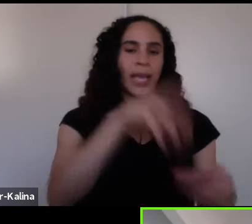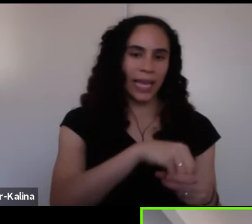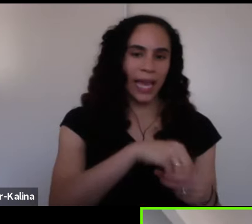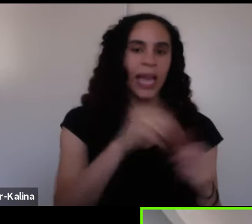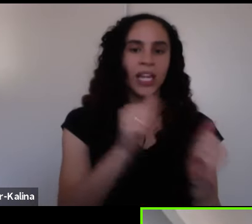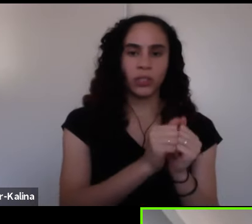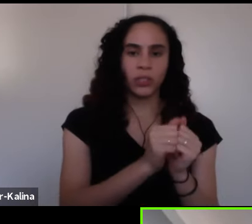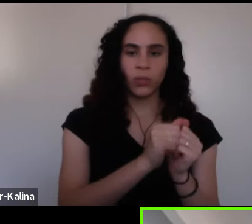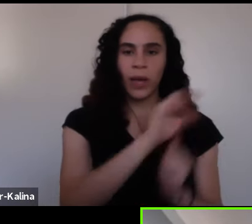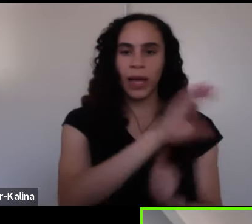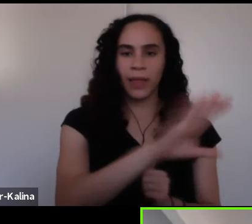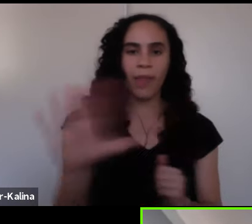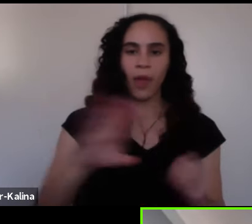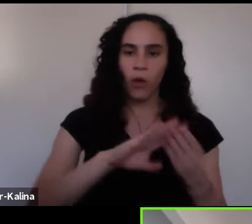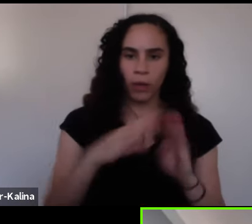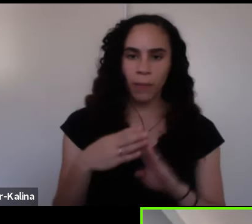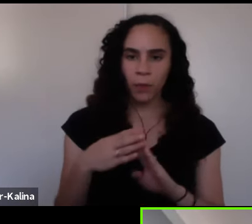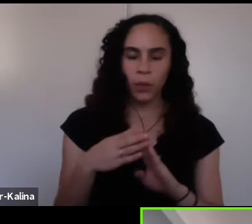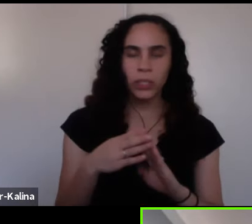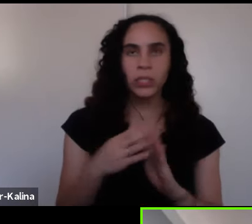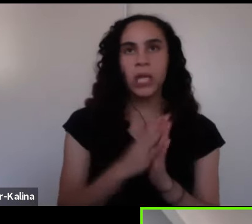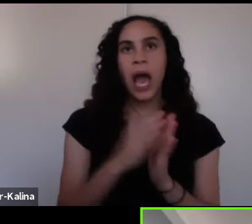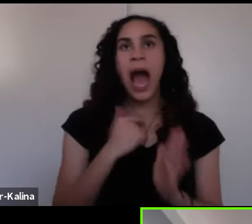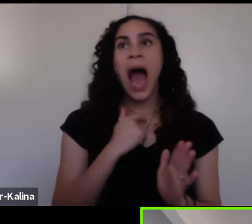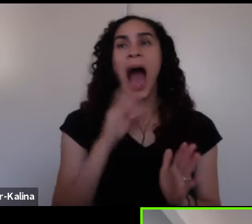would ask,